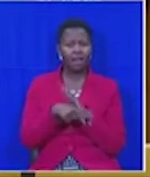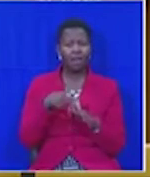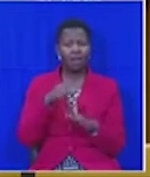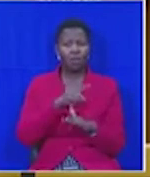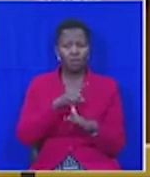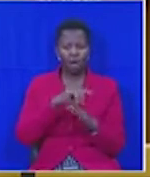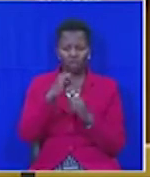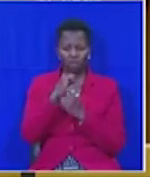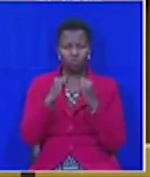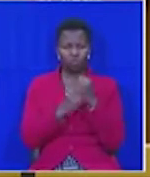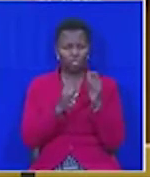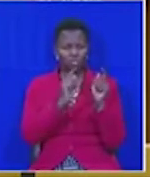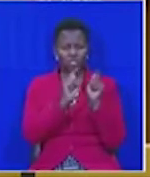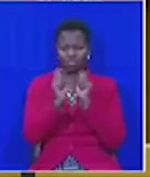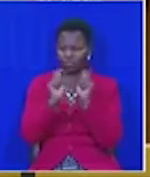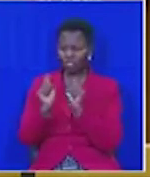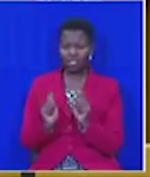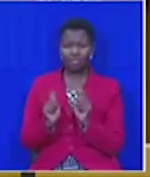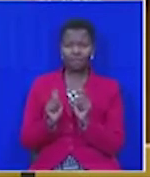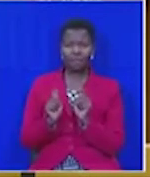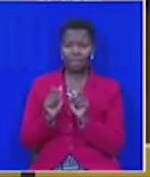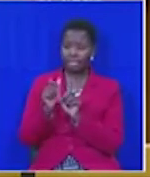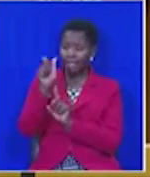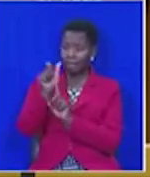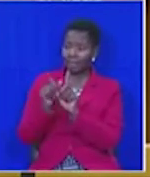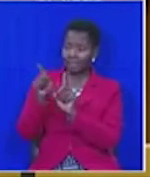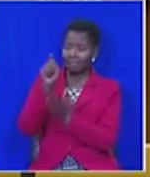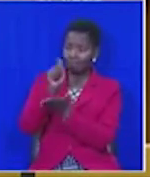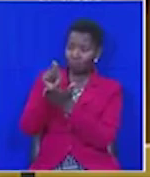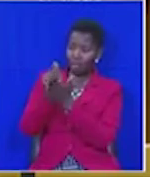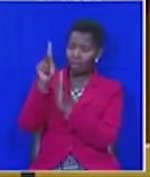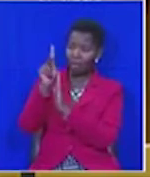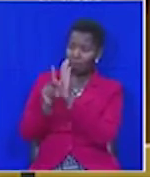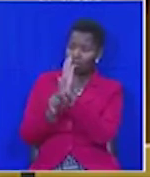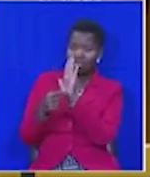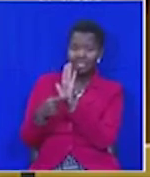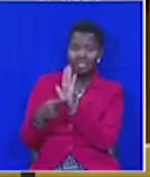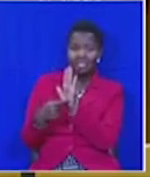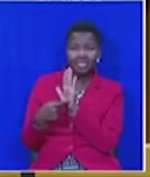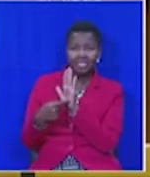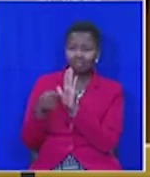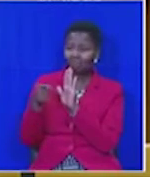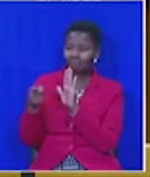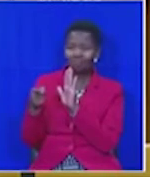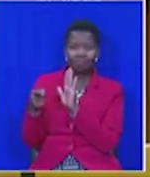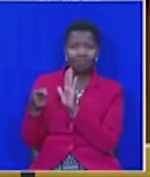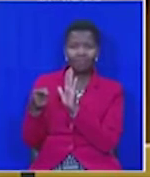the crafters of those policies did not